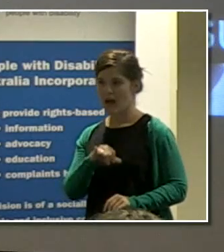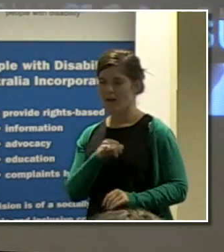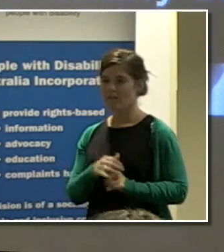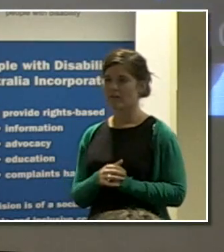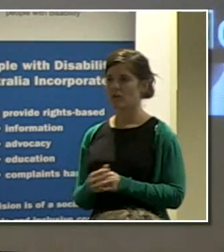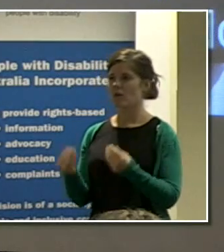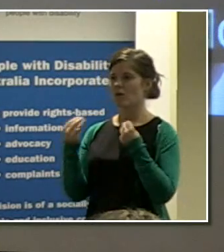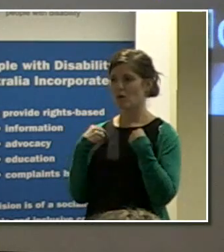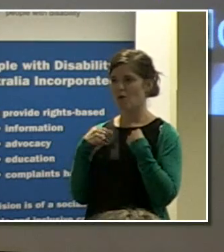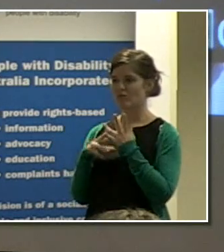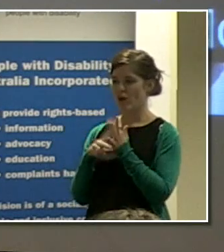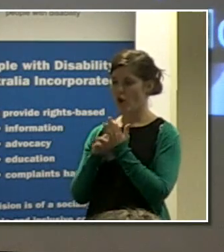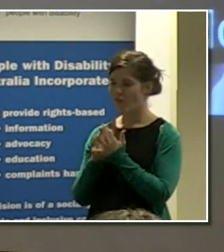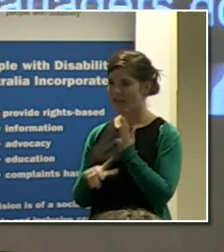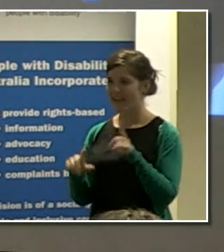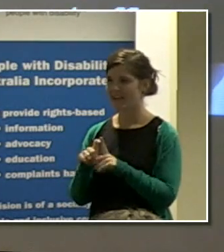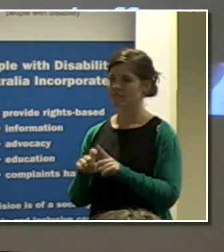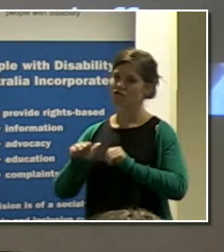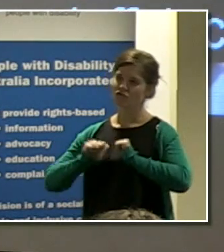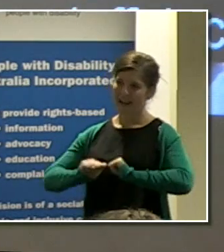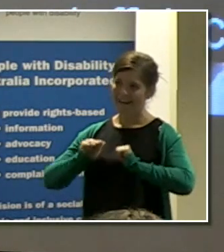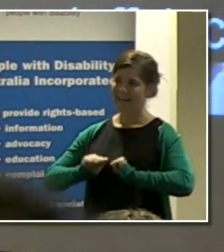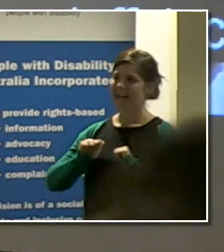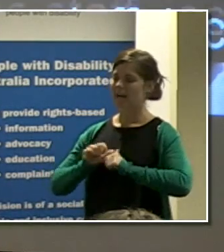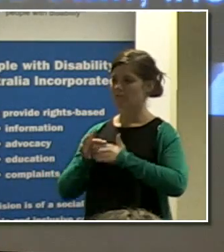corporate overheads that include things like training.